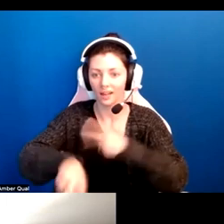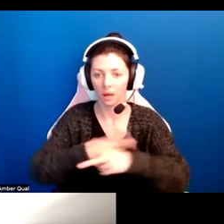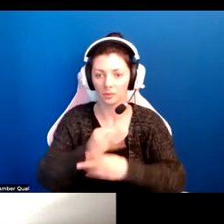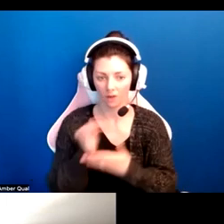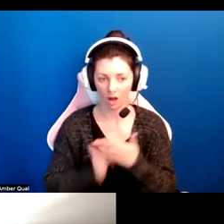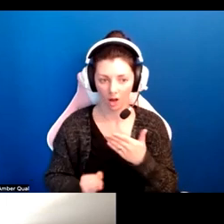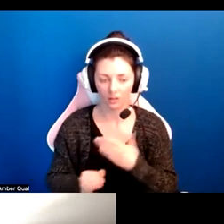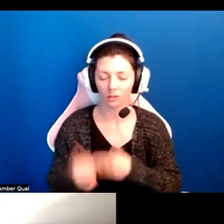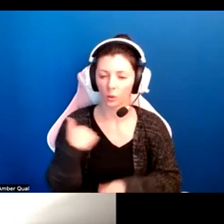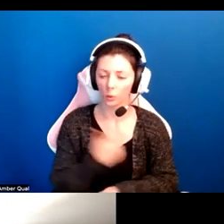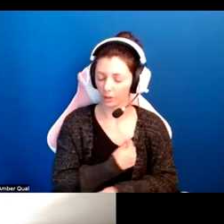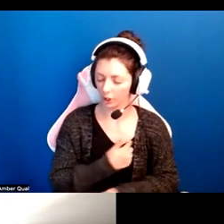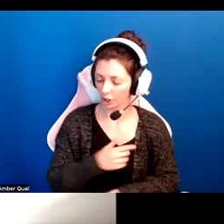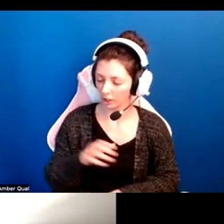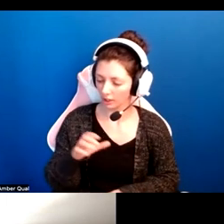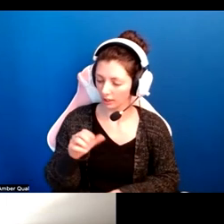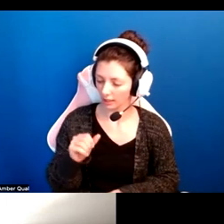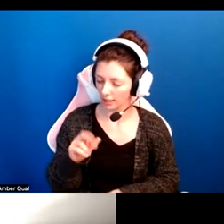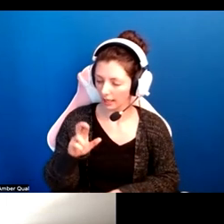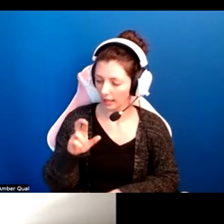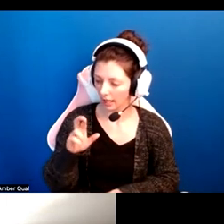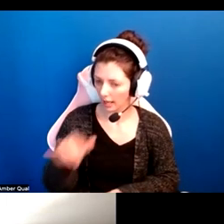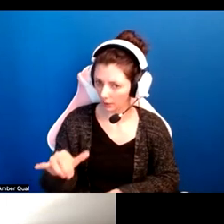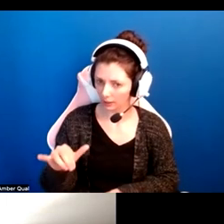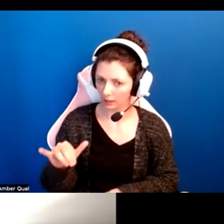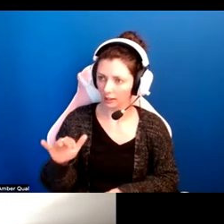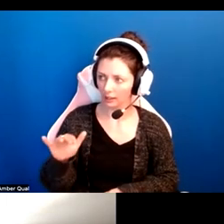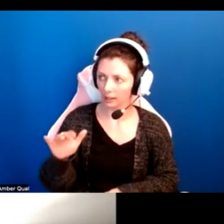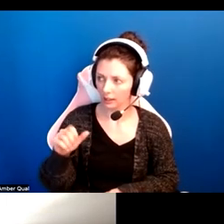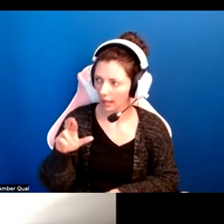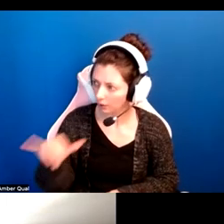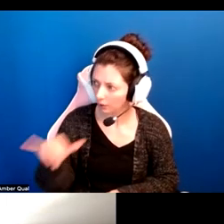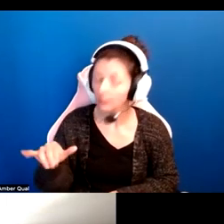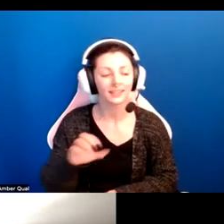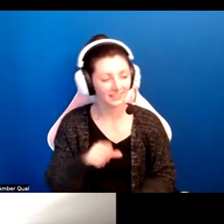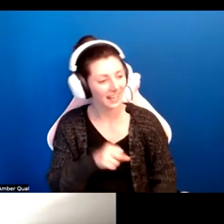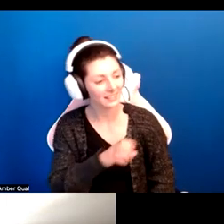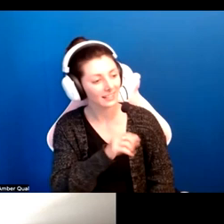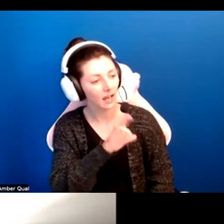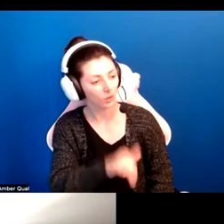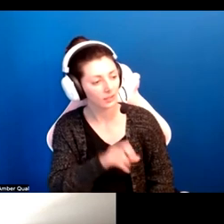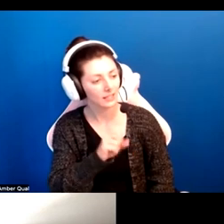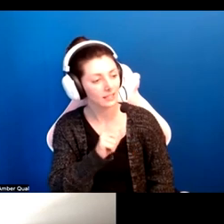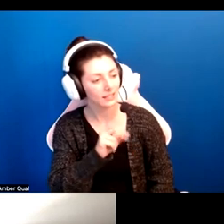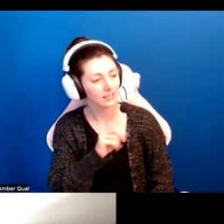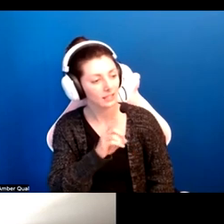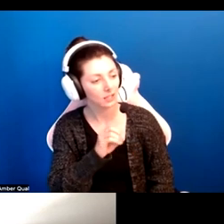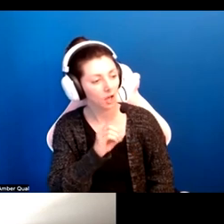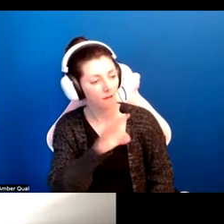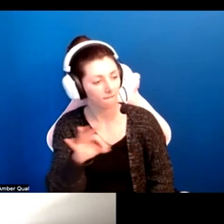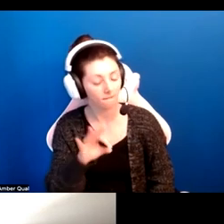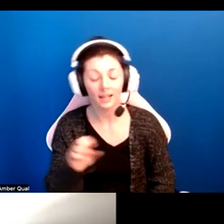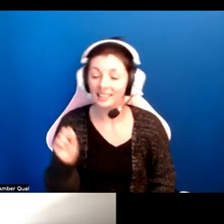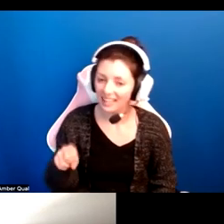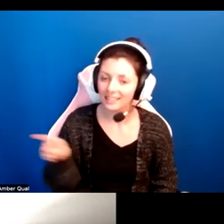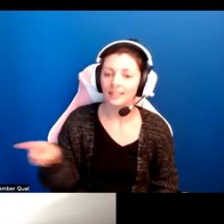Yeah, thank you, Kenny. Yeah, so Carrie did a talk in New York, and she said disabled artists are inherently